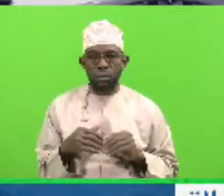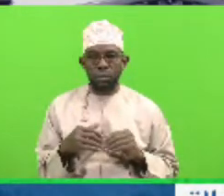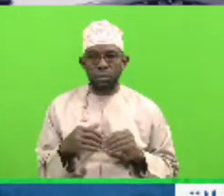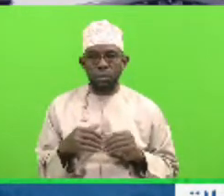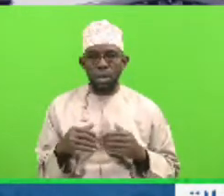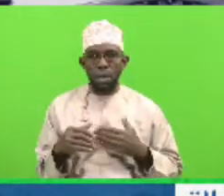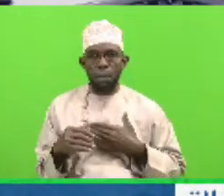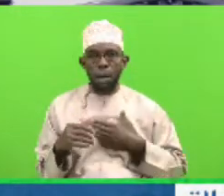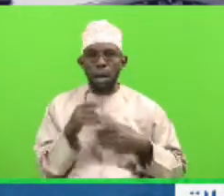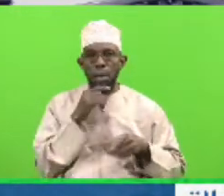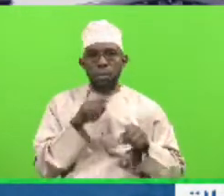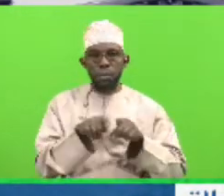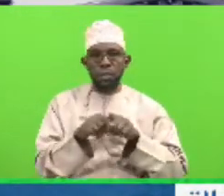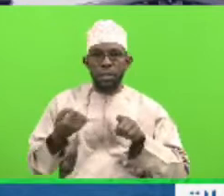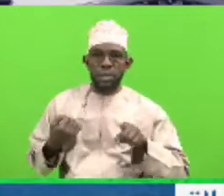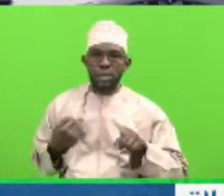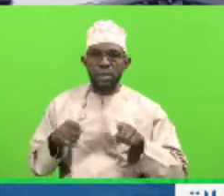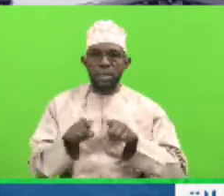My brothers and sisters,